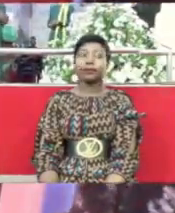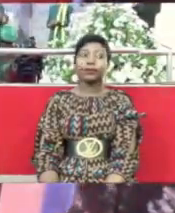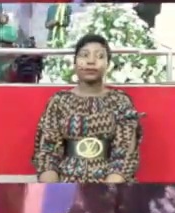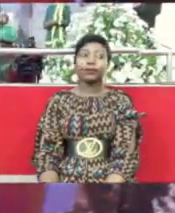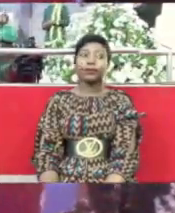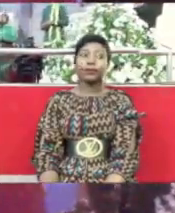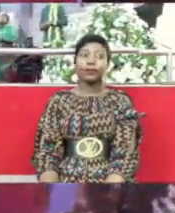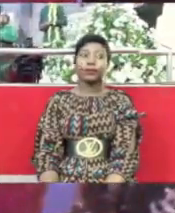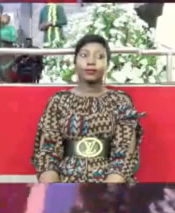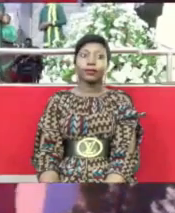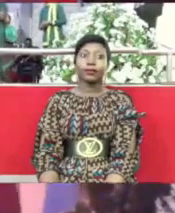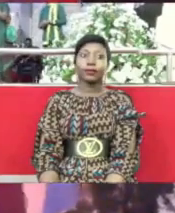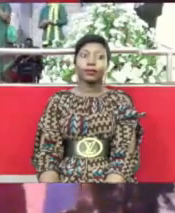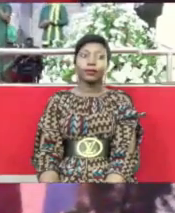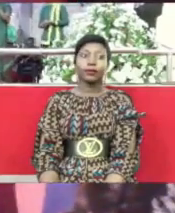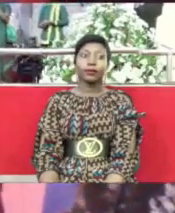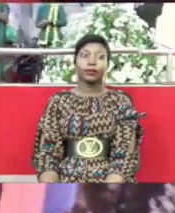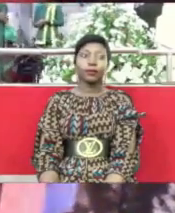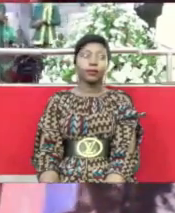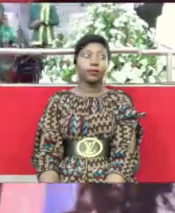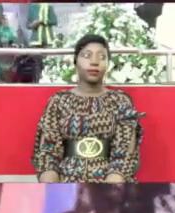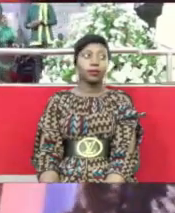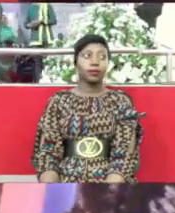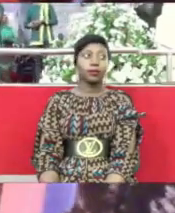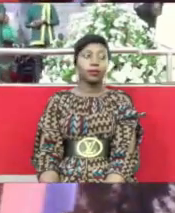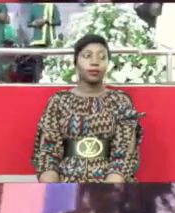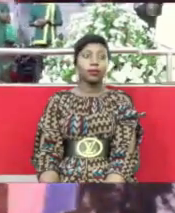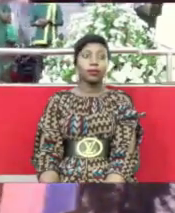Release, release, release in the name of Jesus. And